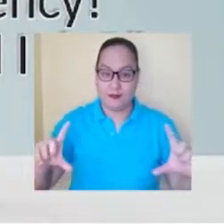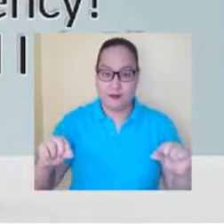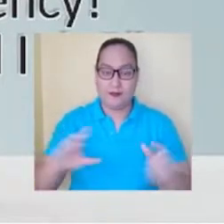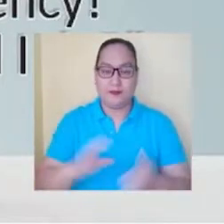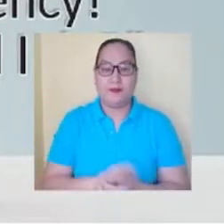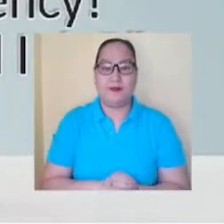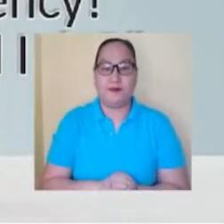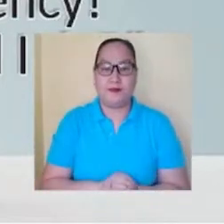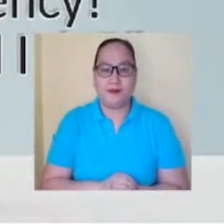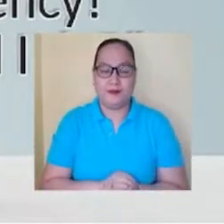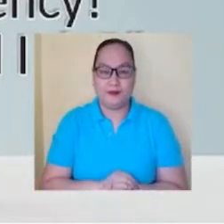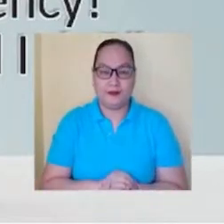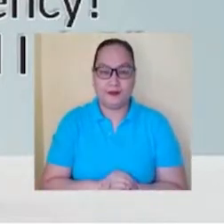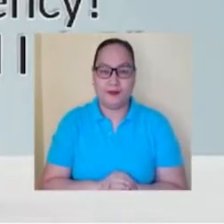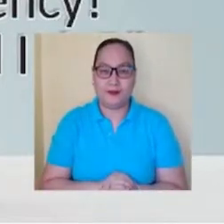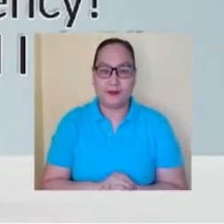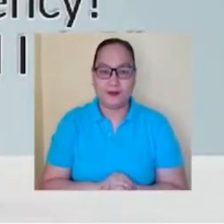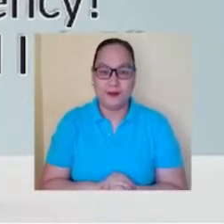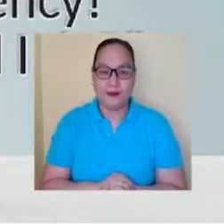below.